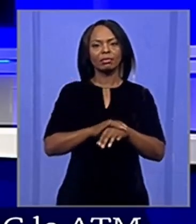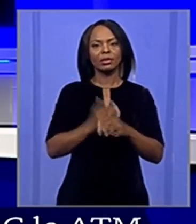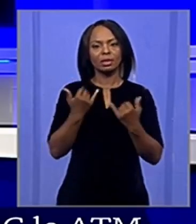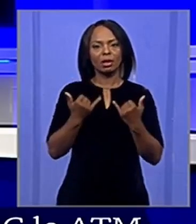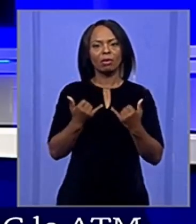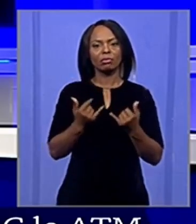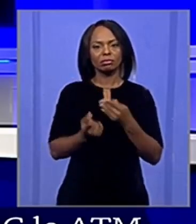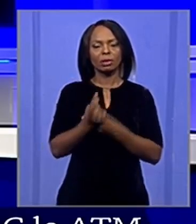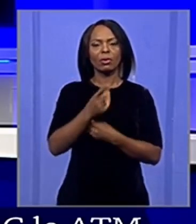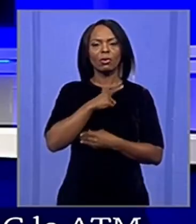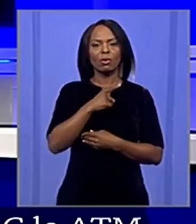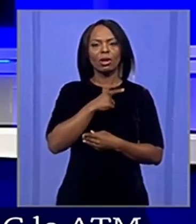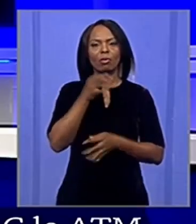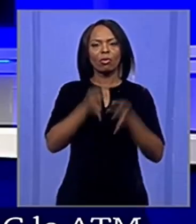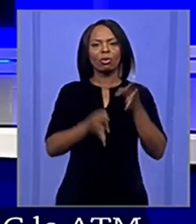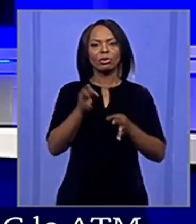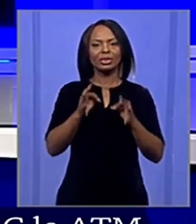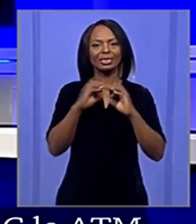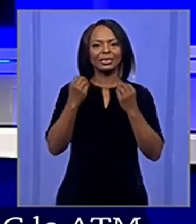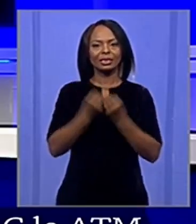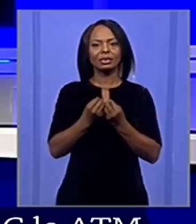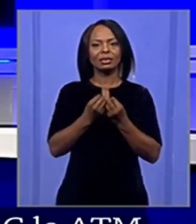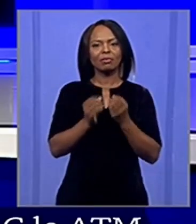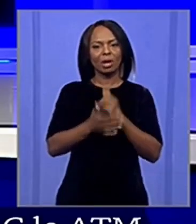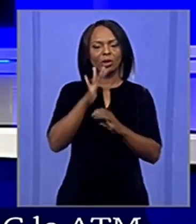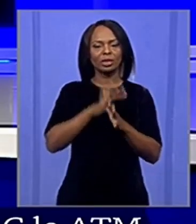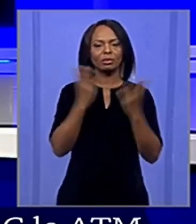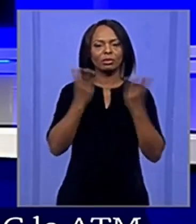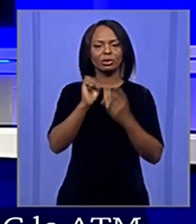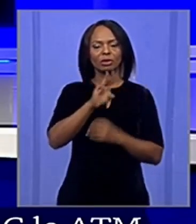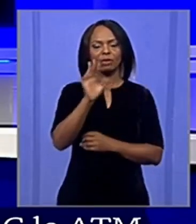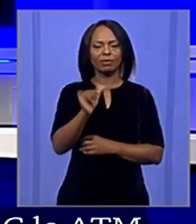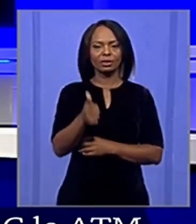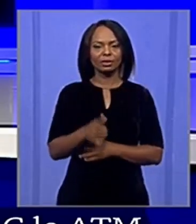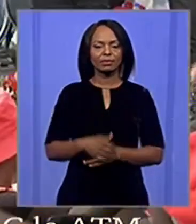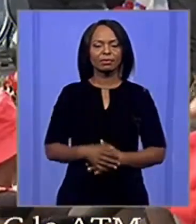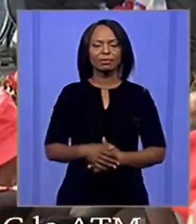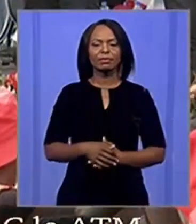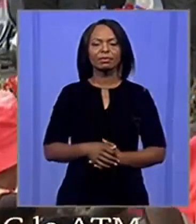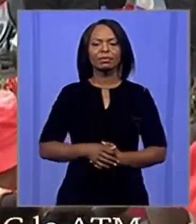dipolotiki ba bee dikgatlhegelo tsa maAforika Borwa kwa pele.